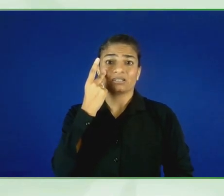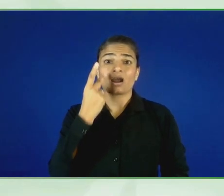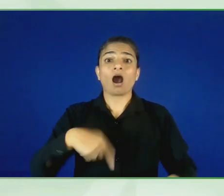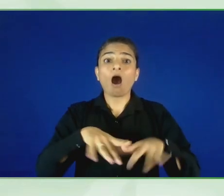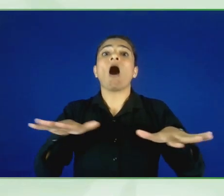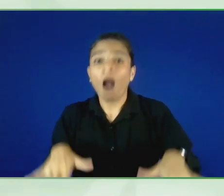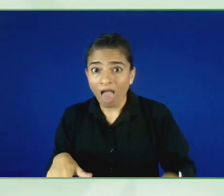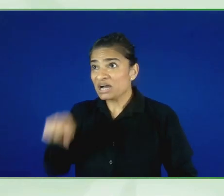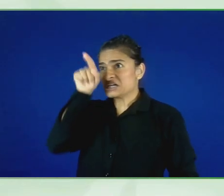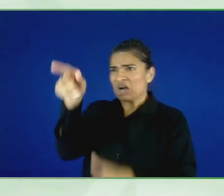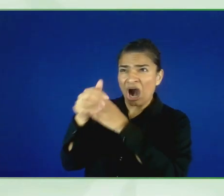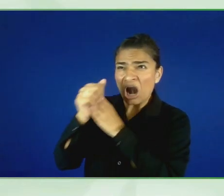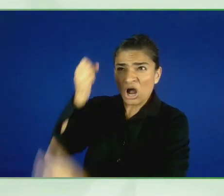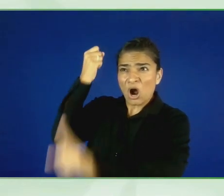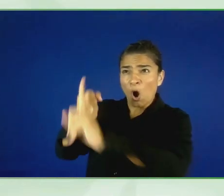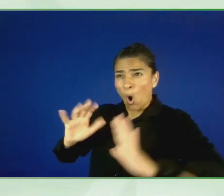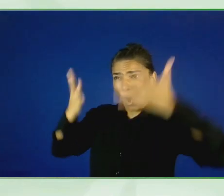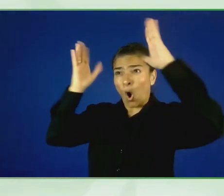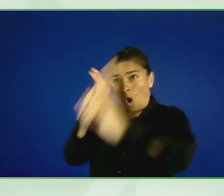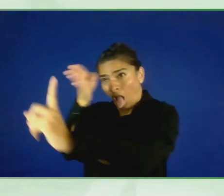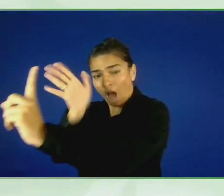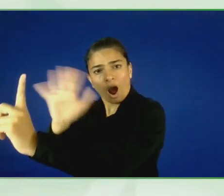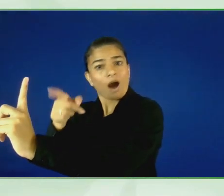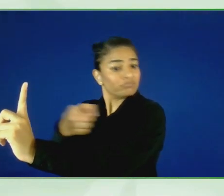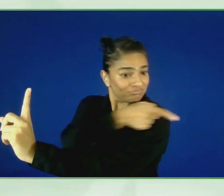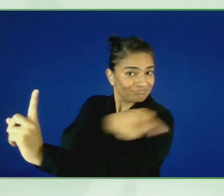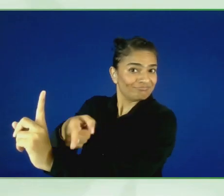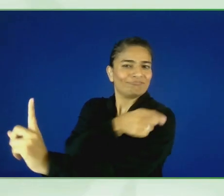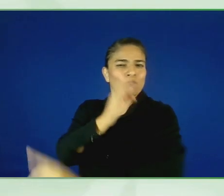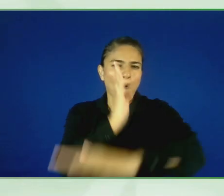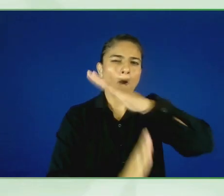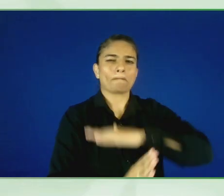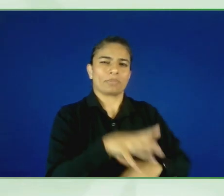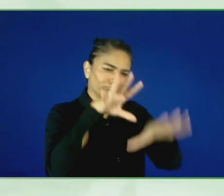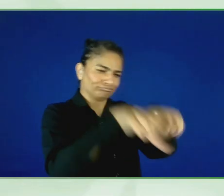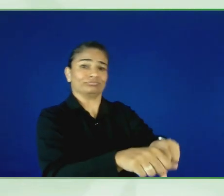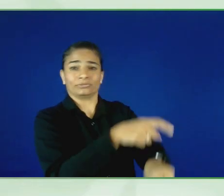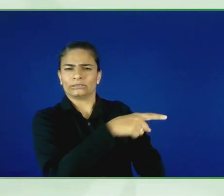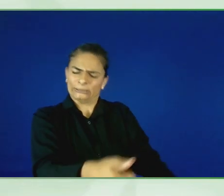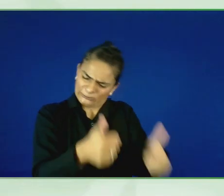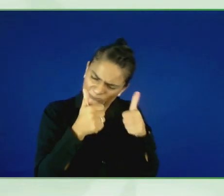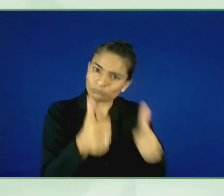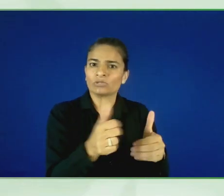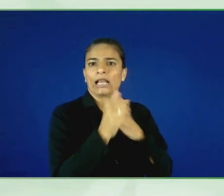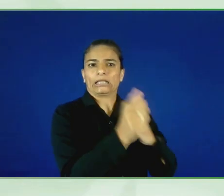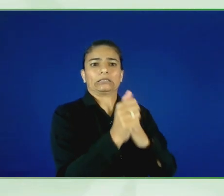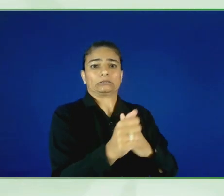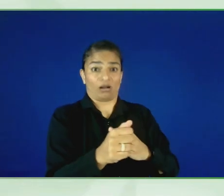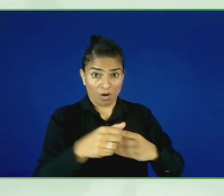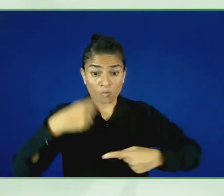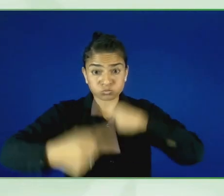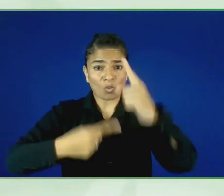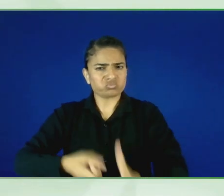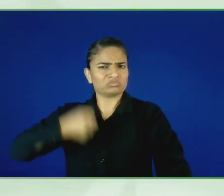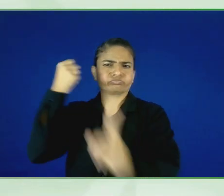best leaders in terms of make a huge progress also in the terms of disability confidence and accessibility. Thank you for reminding